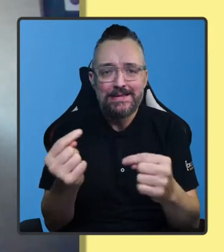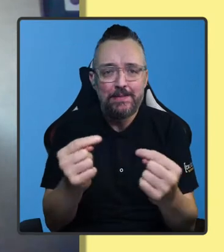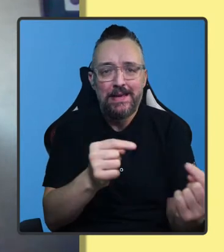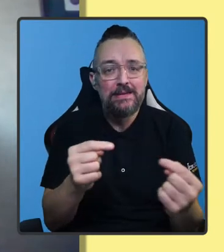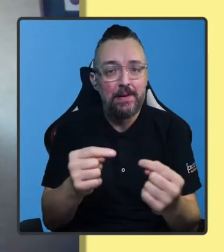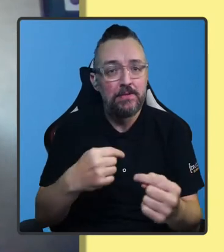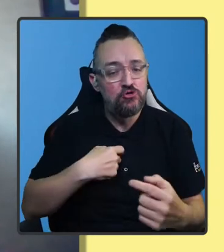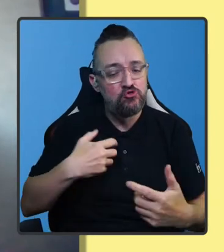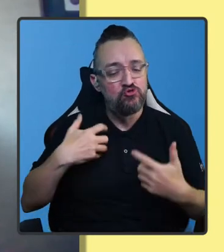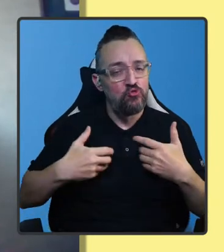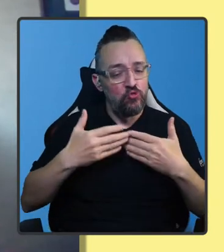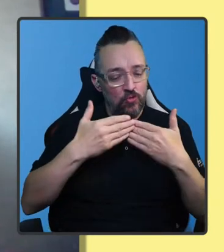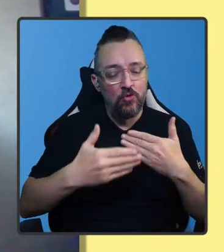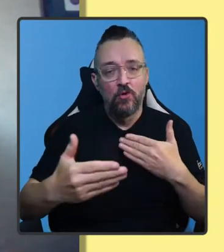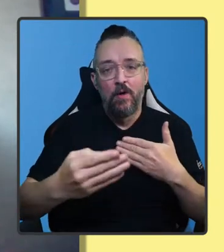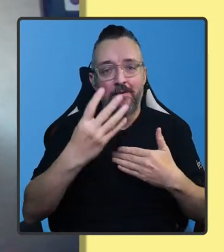4 days.